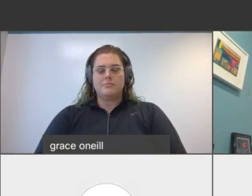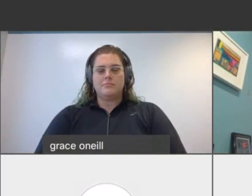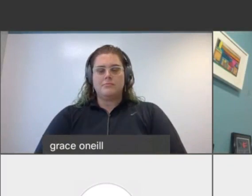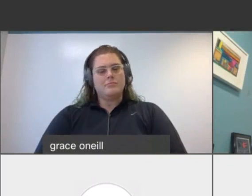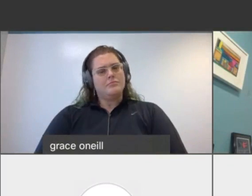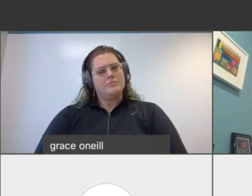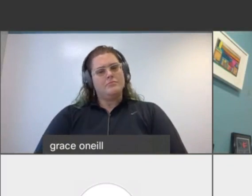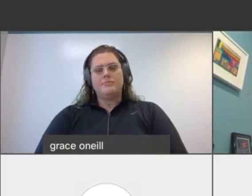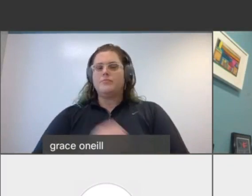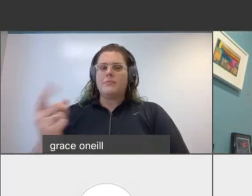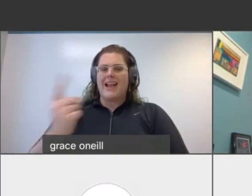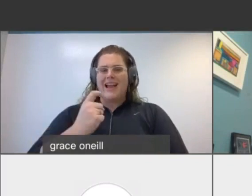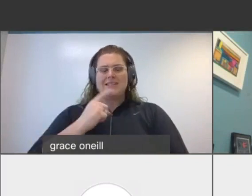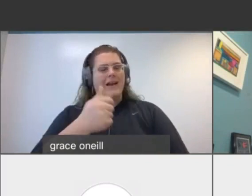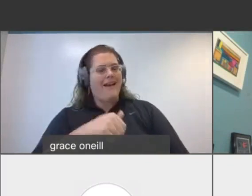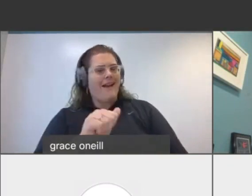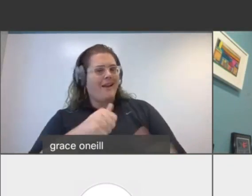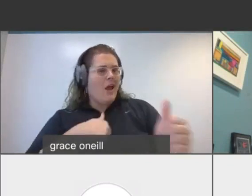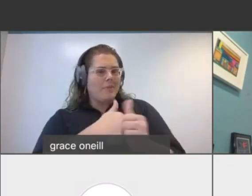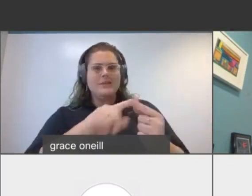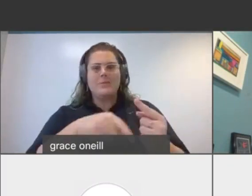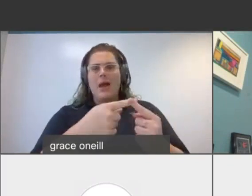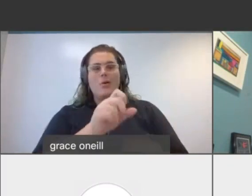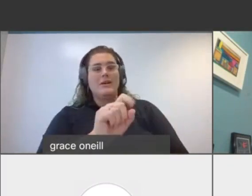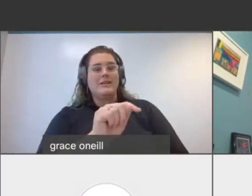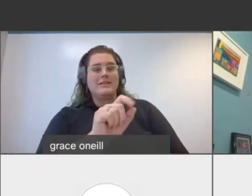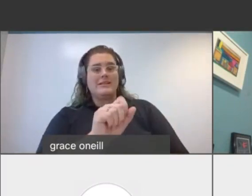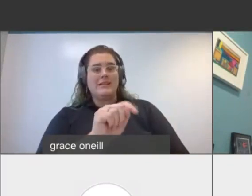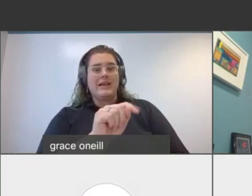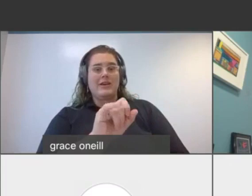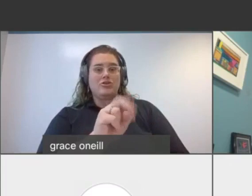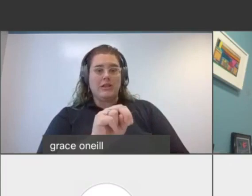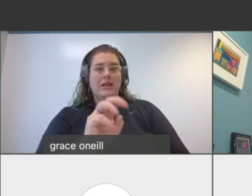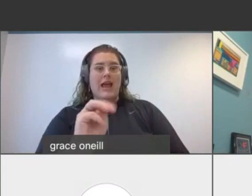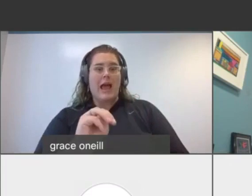Are there any updates on the rollout of Station MD?